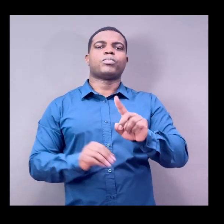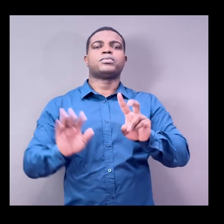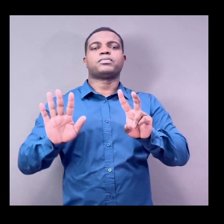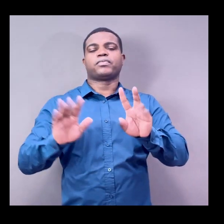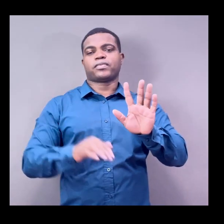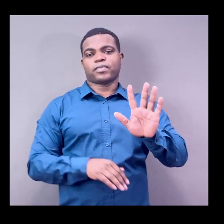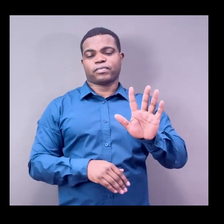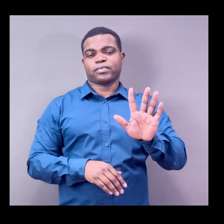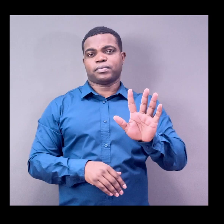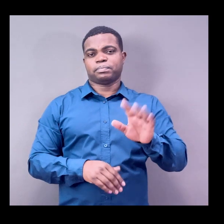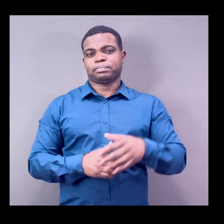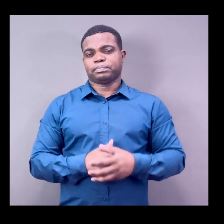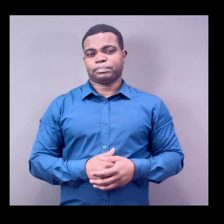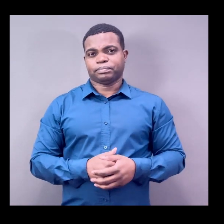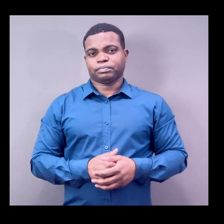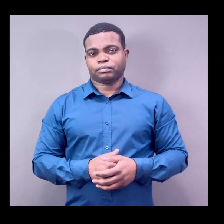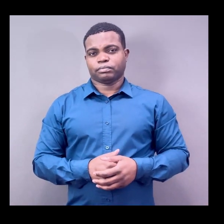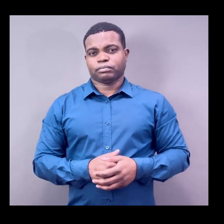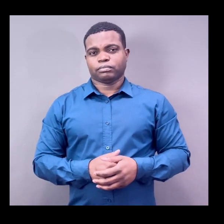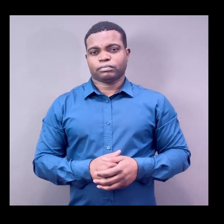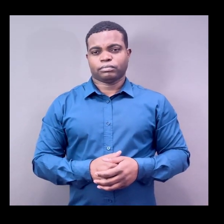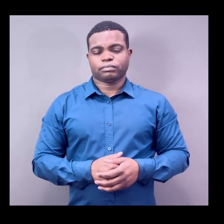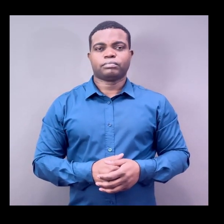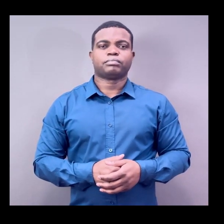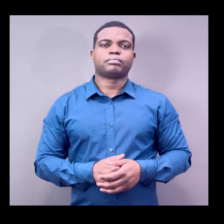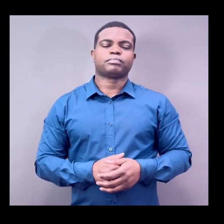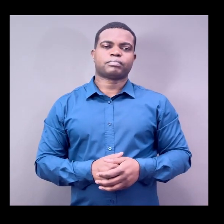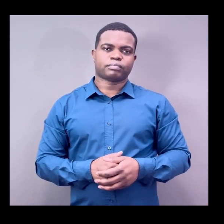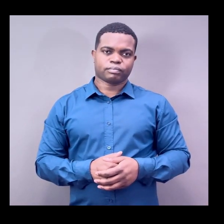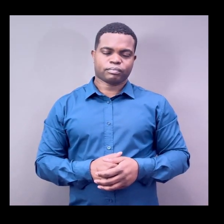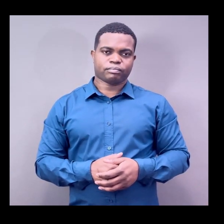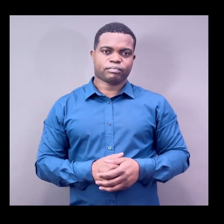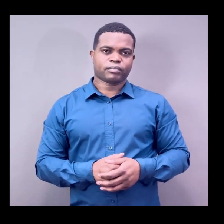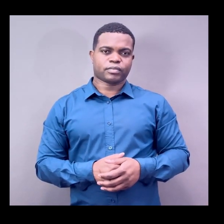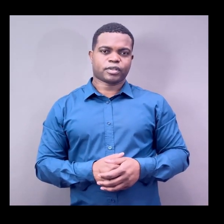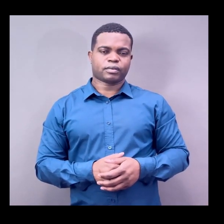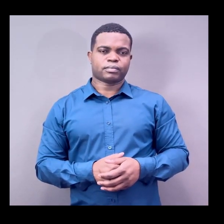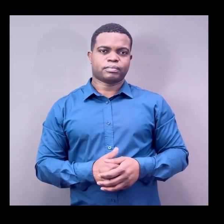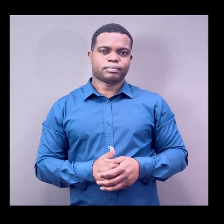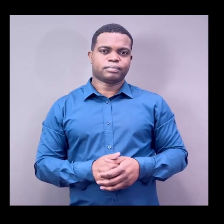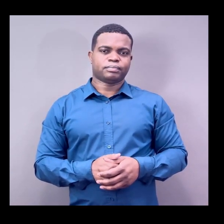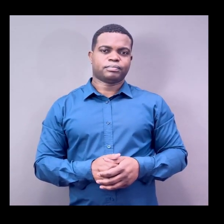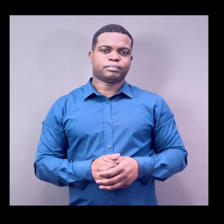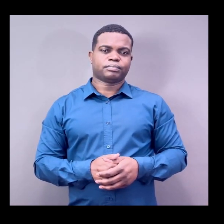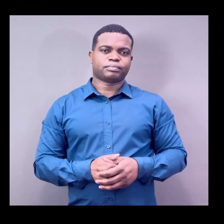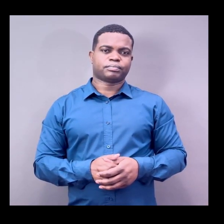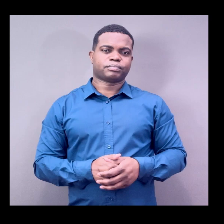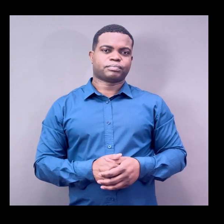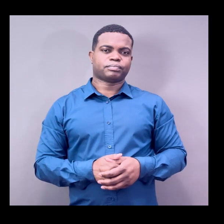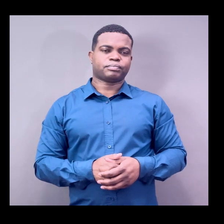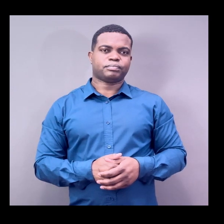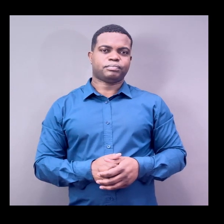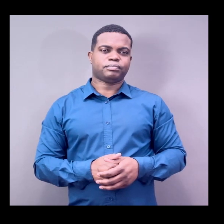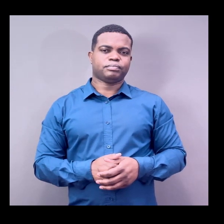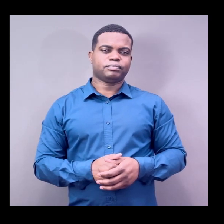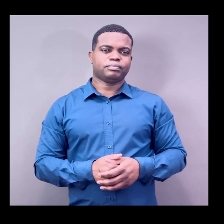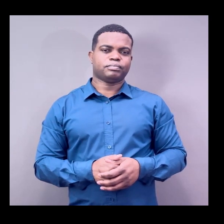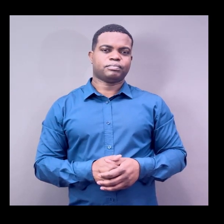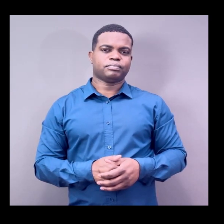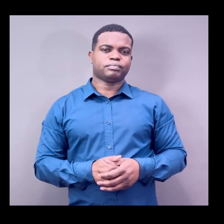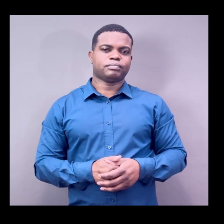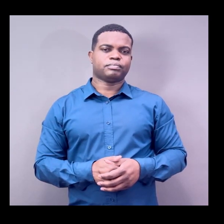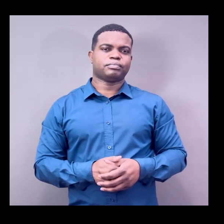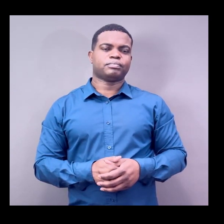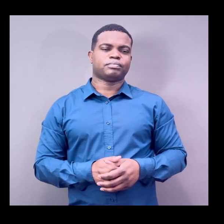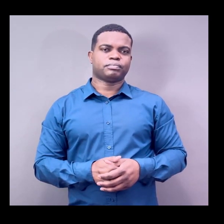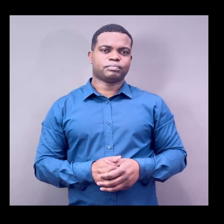be using it for 5 days, and each day costs $35, that